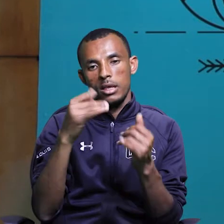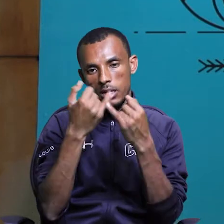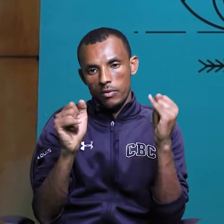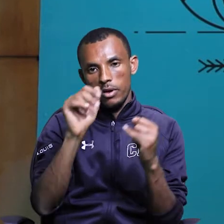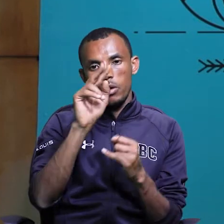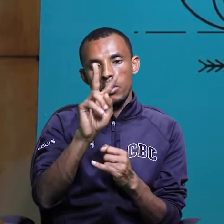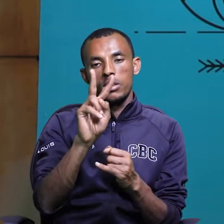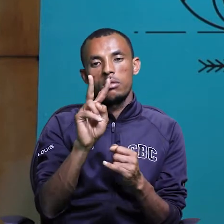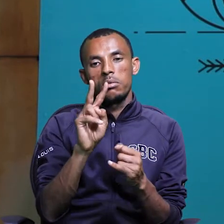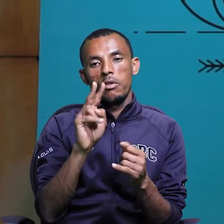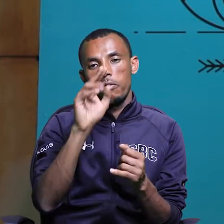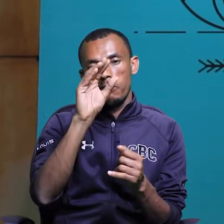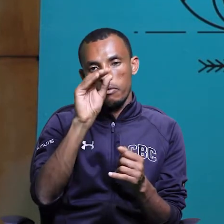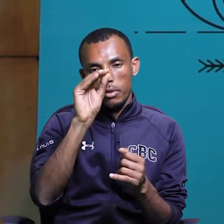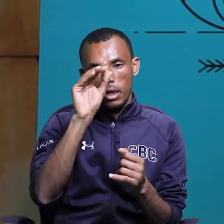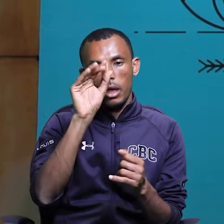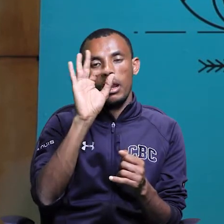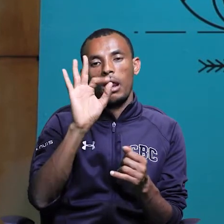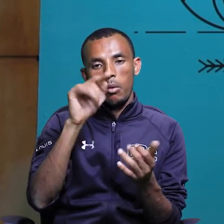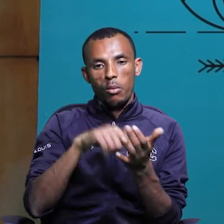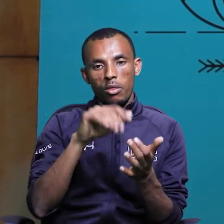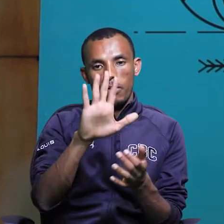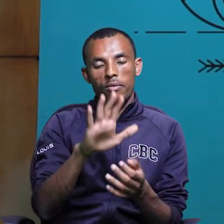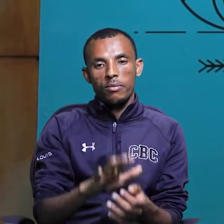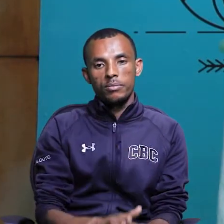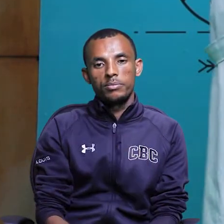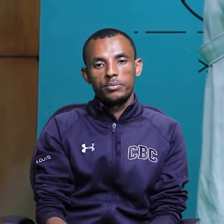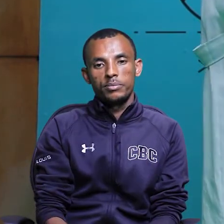2, 59.5 it comes.